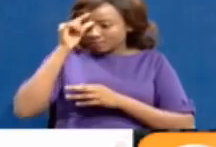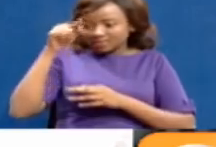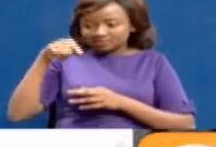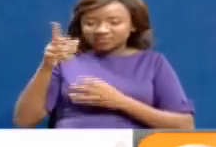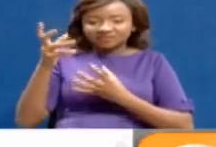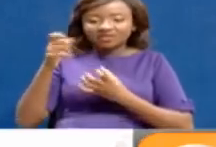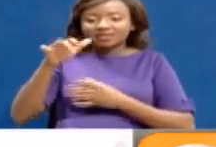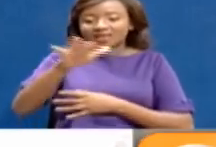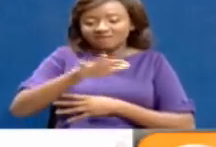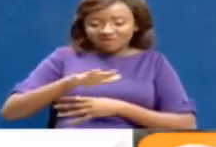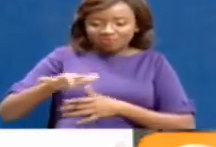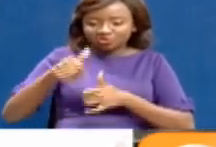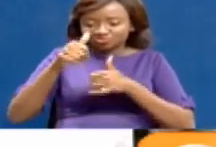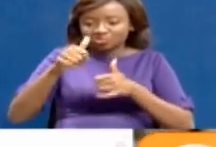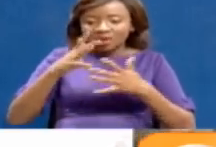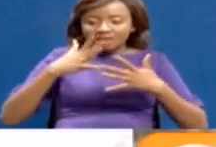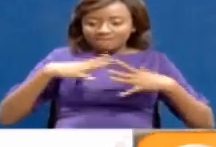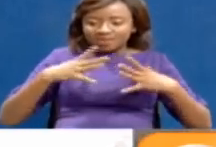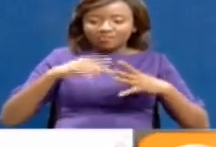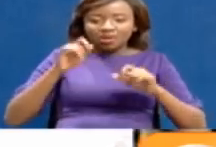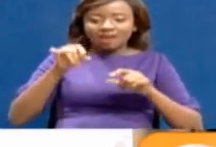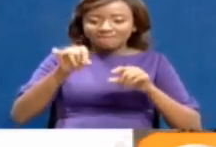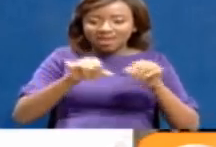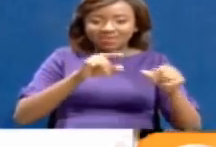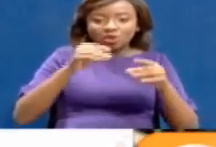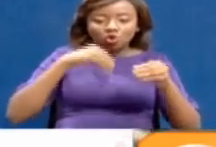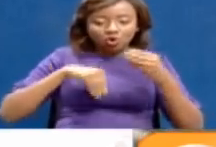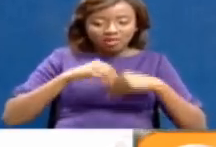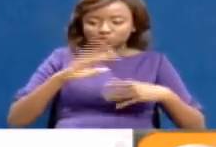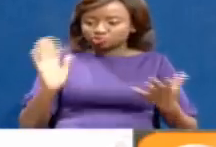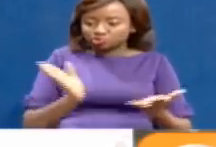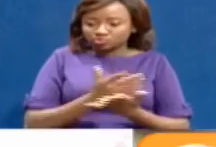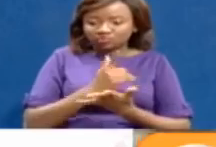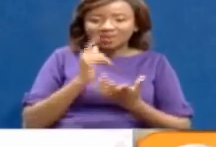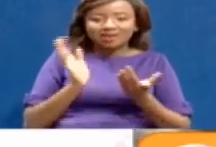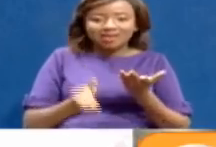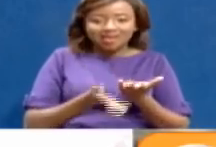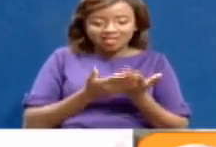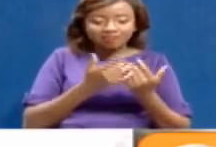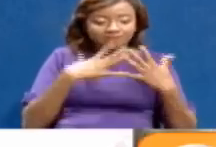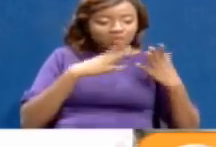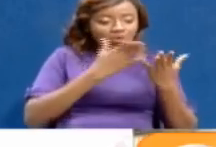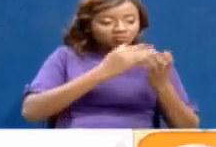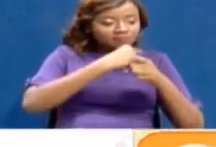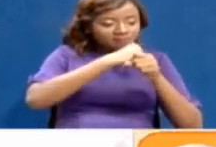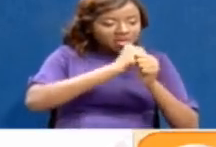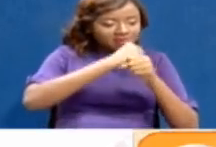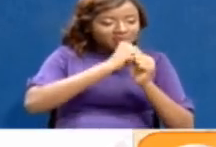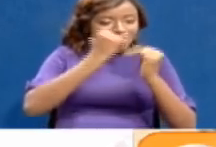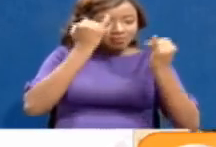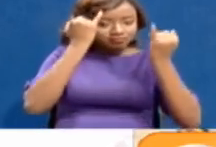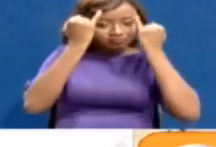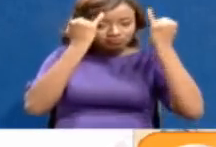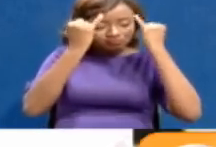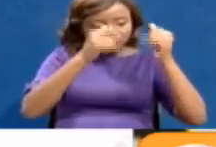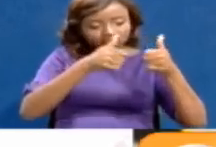an enabling environment free from bureaucracy and corruption that can lead to the doubling of manufacturing output in this period and